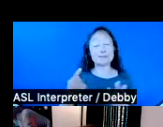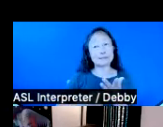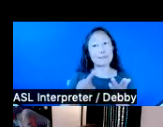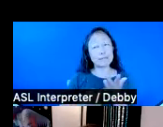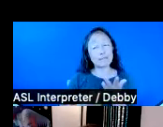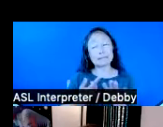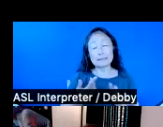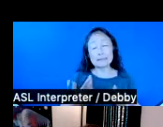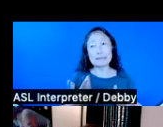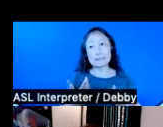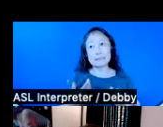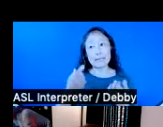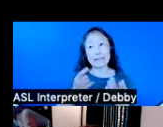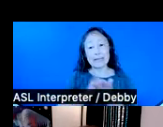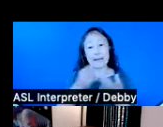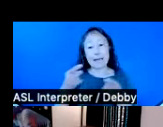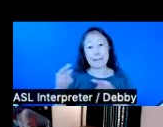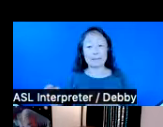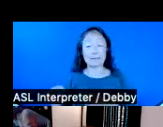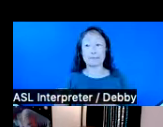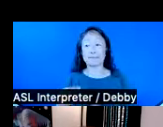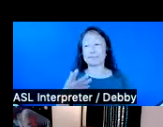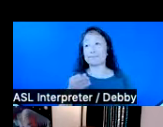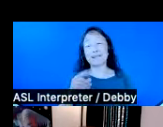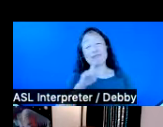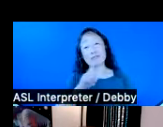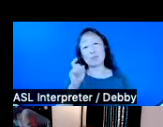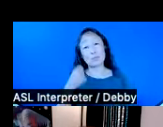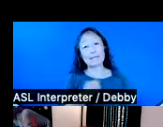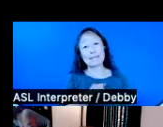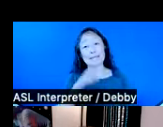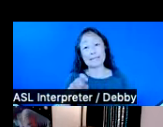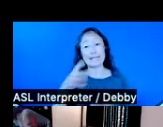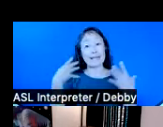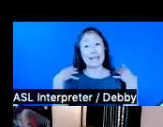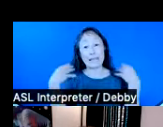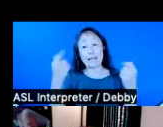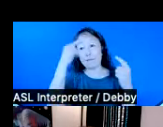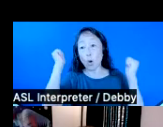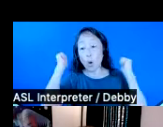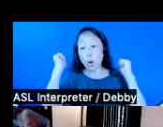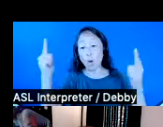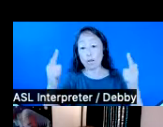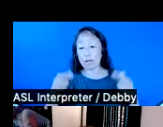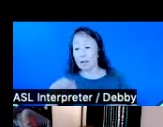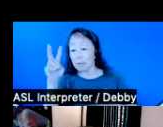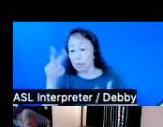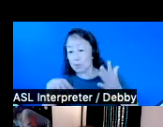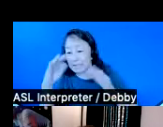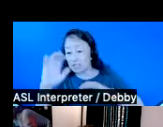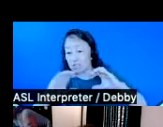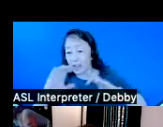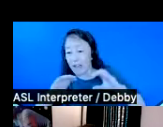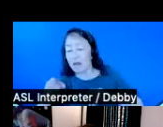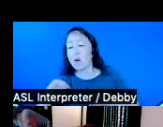affect. Okay, I didn't look into the chat. Yep, children can feel their parents, what their